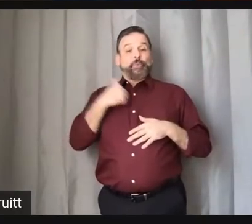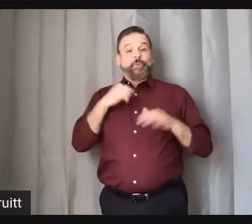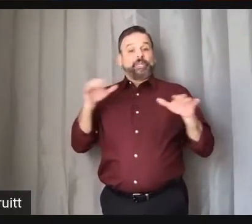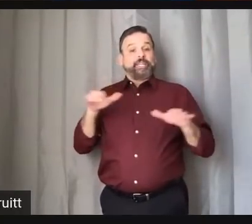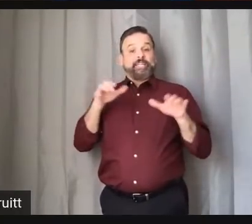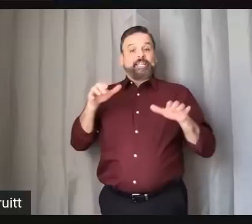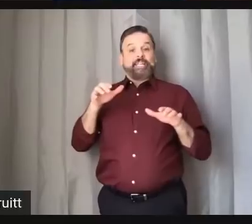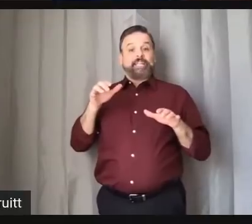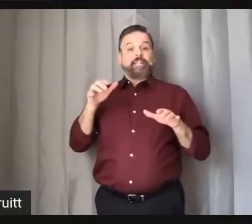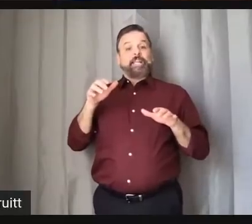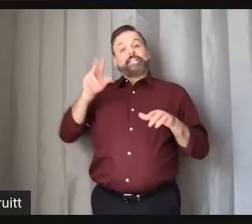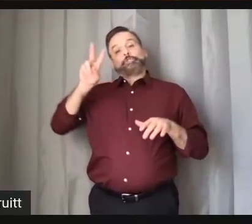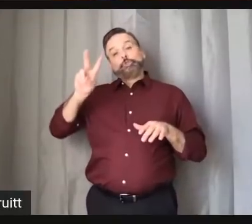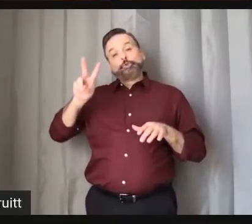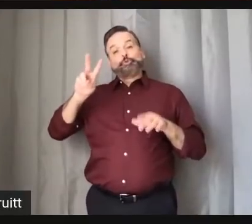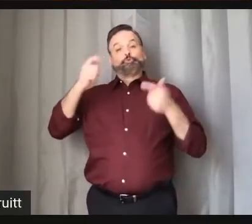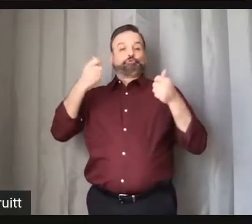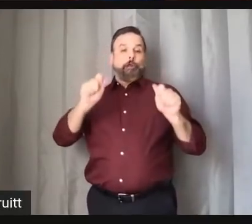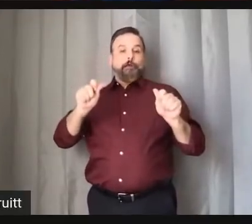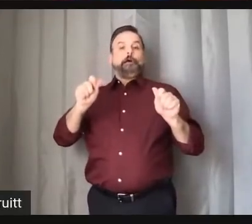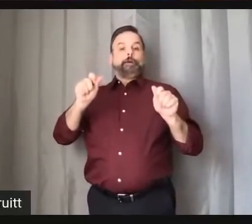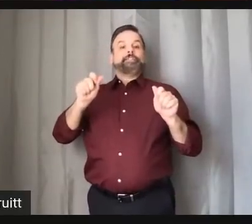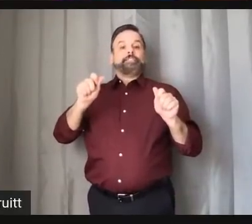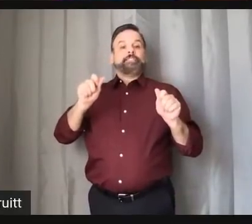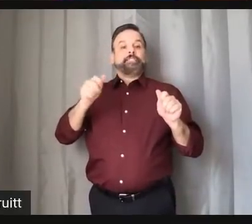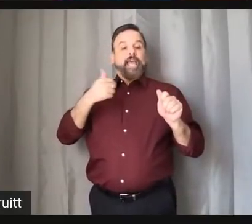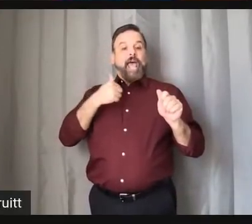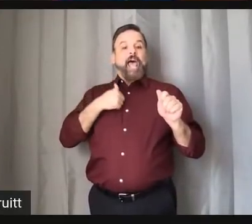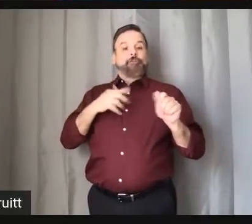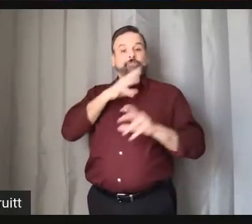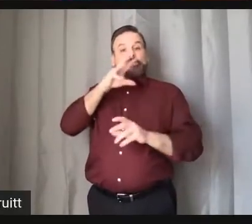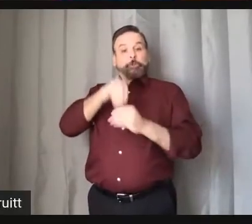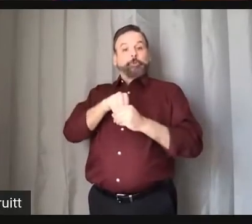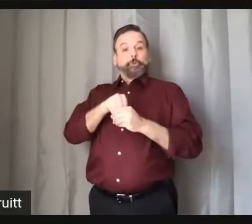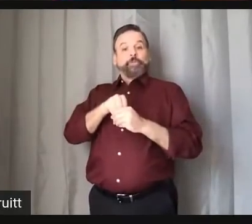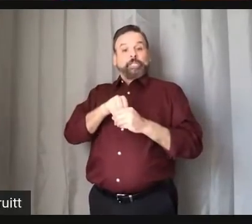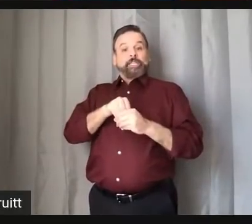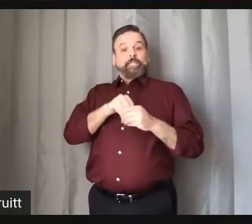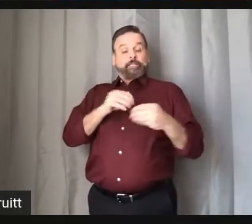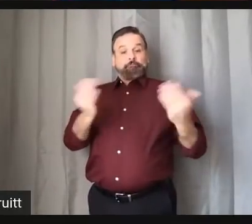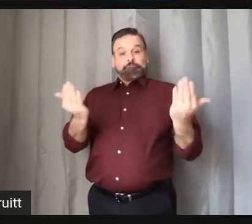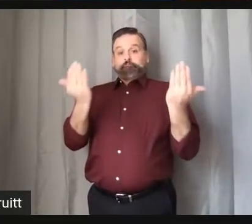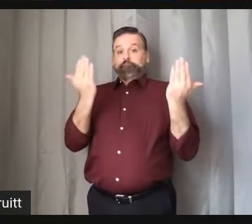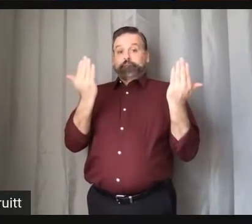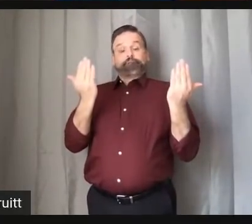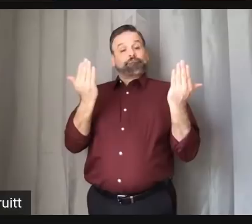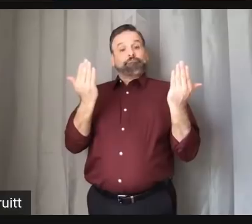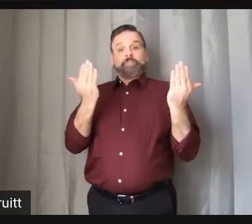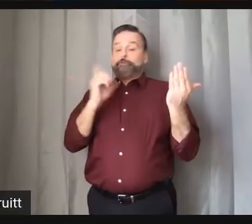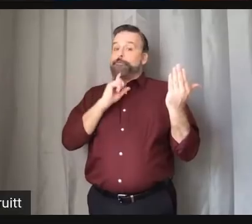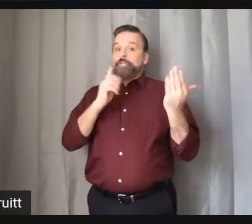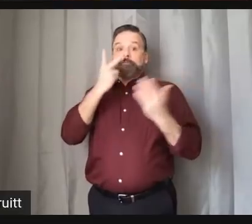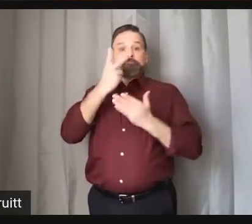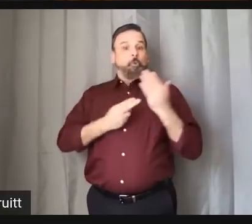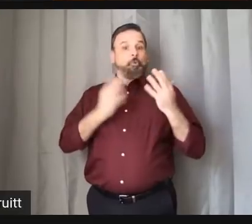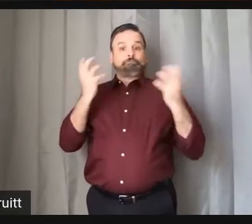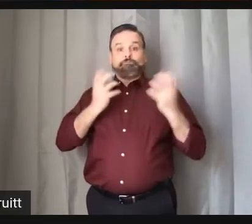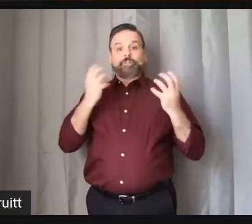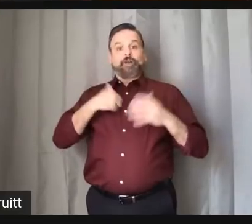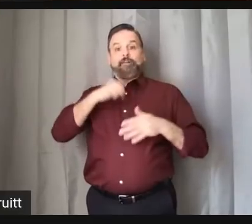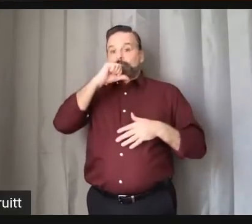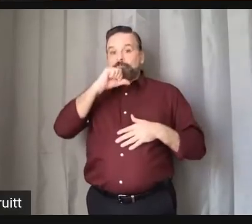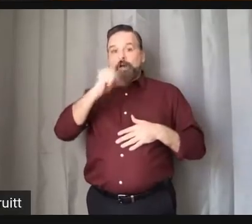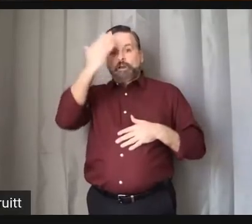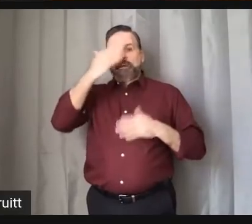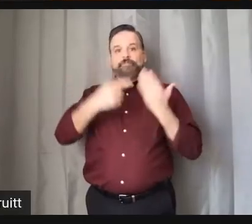two passes basically for it that I was part of, and they were incredible, and I really love the cover.